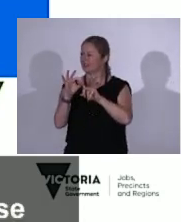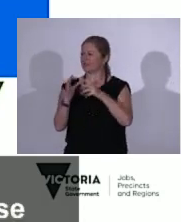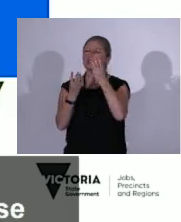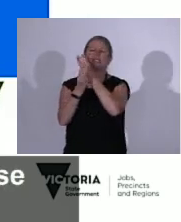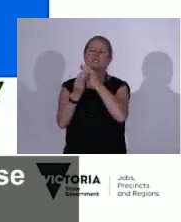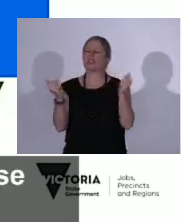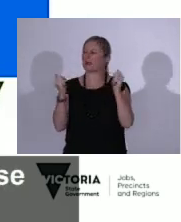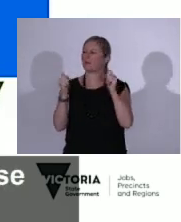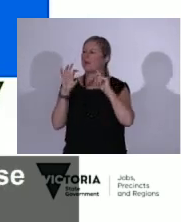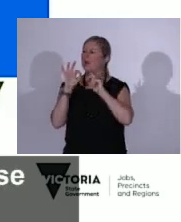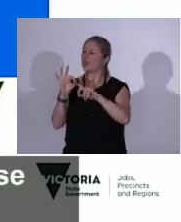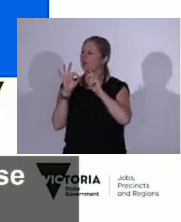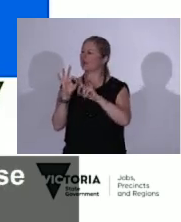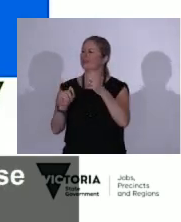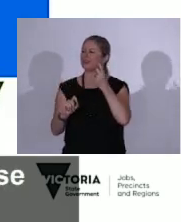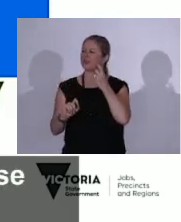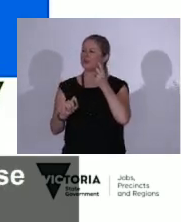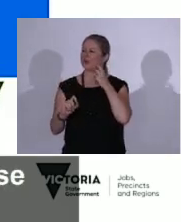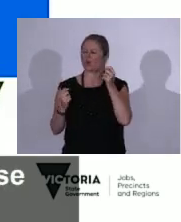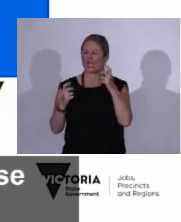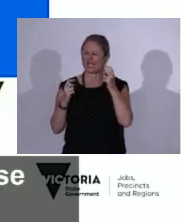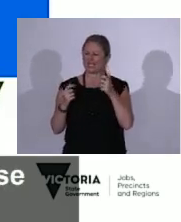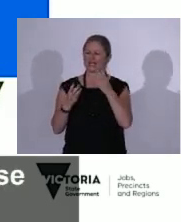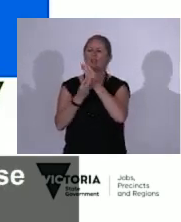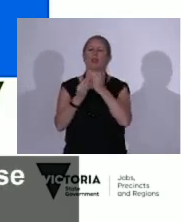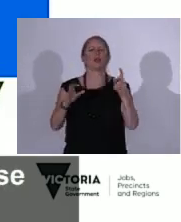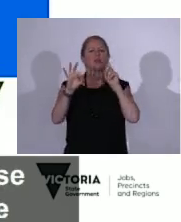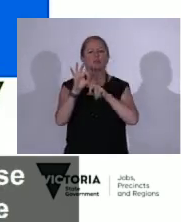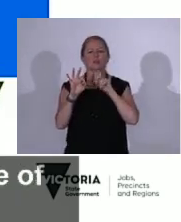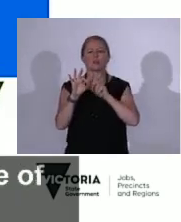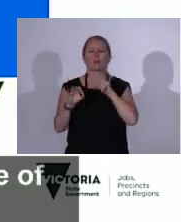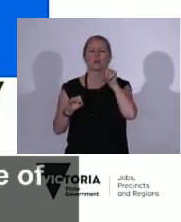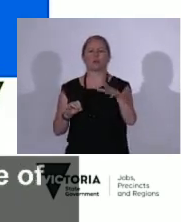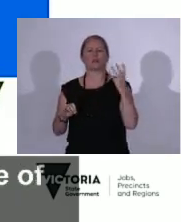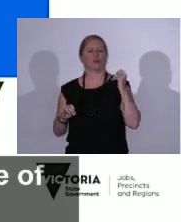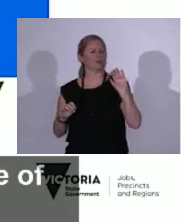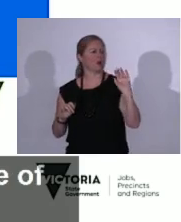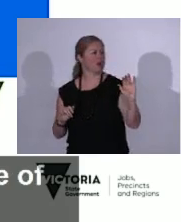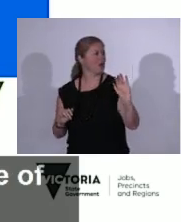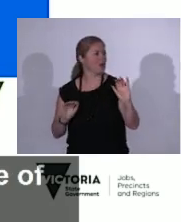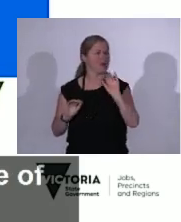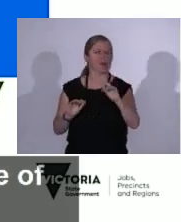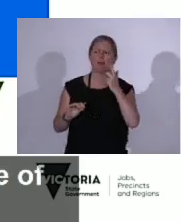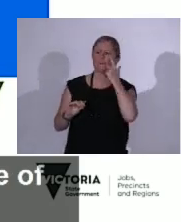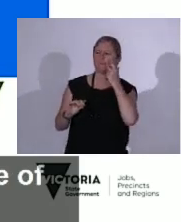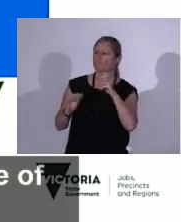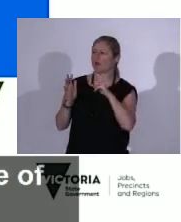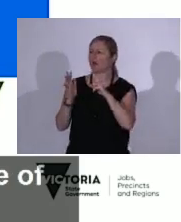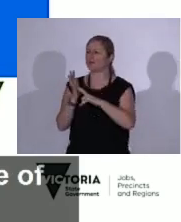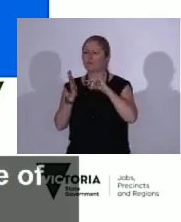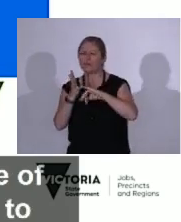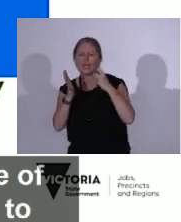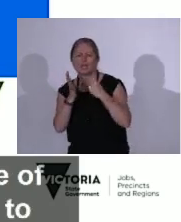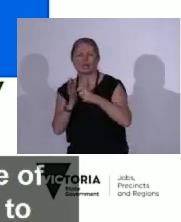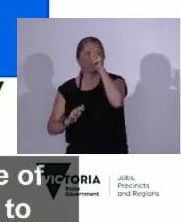really straightforward. And then some of the questions you're going to have to seek out somebody. You might have to find a VicSport rep, or you might have to find